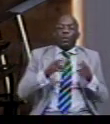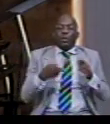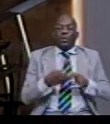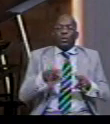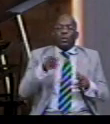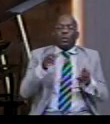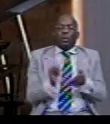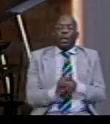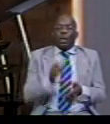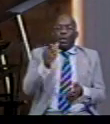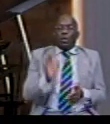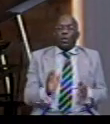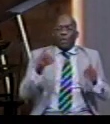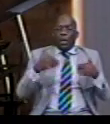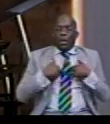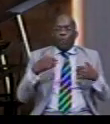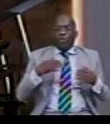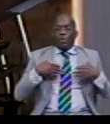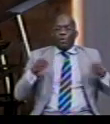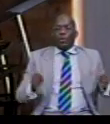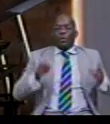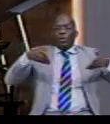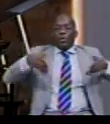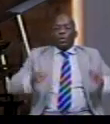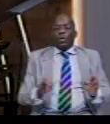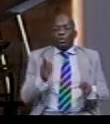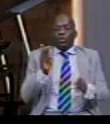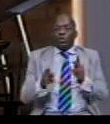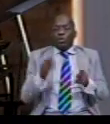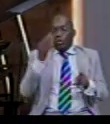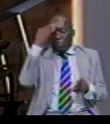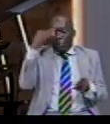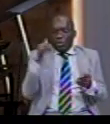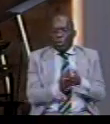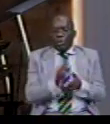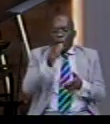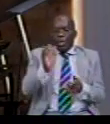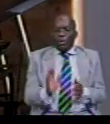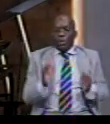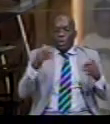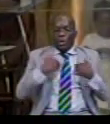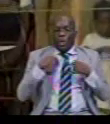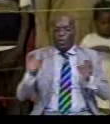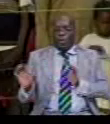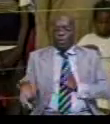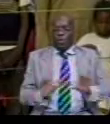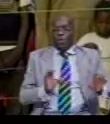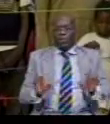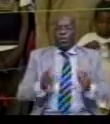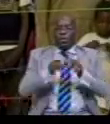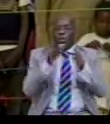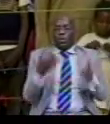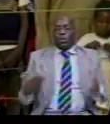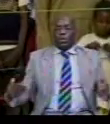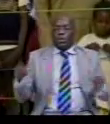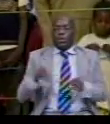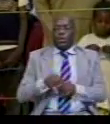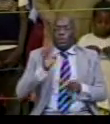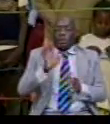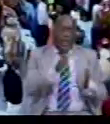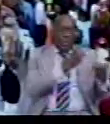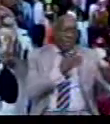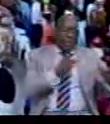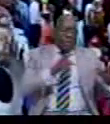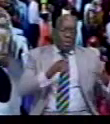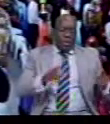healed. You know, let people know that God has done a breakthrough in your life. So I want you to sing with me again about